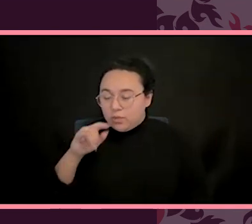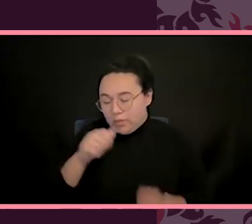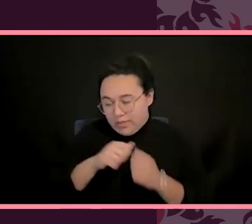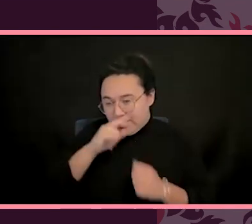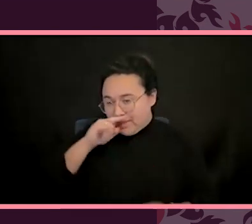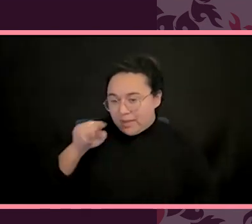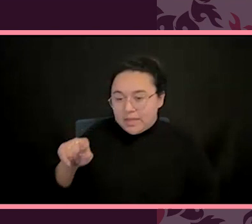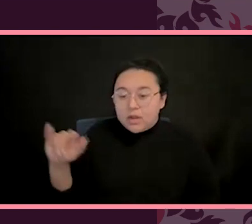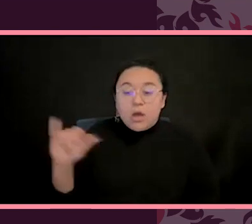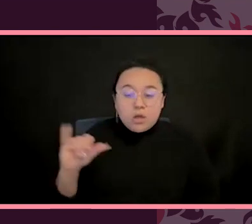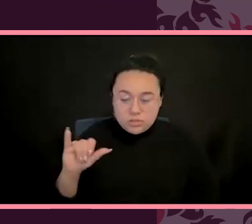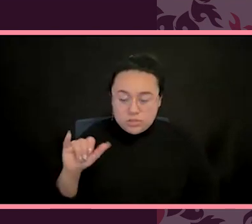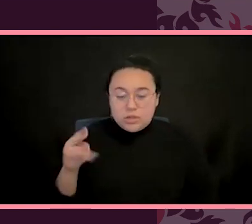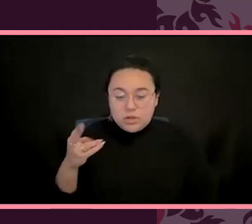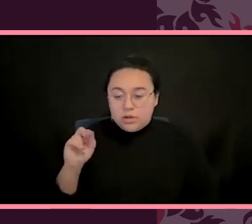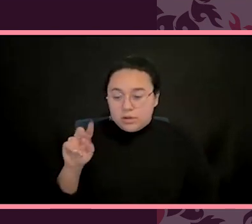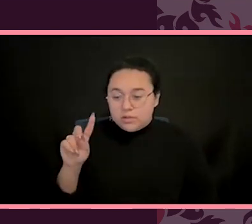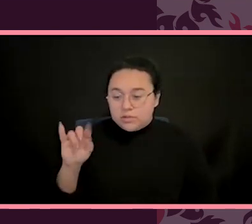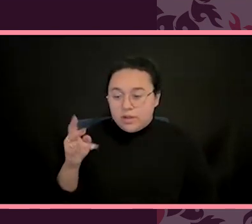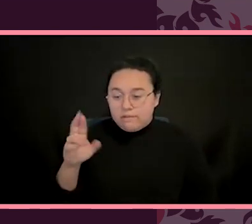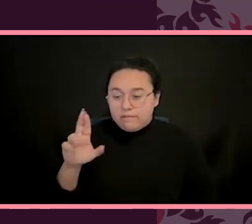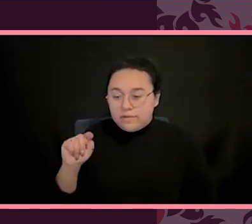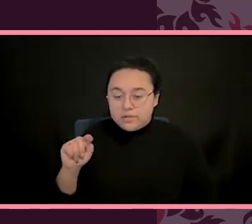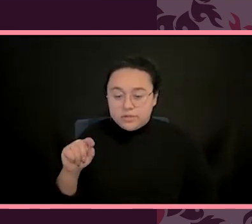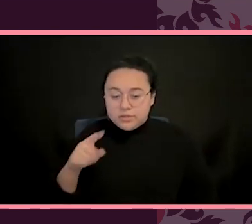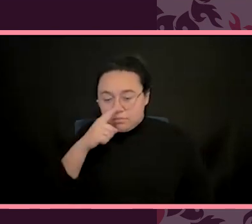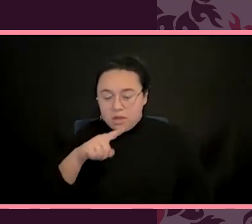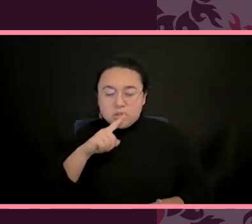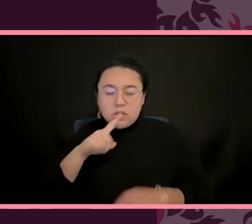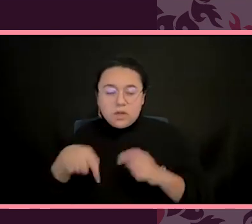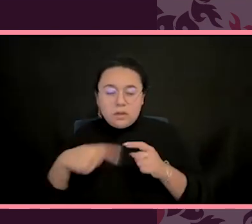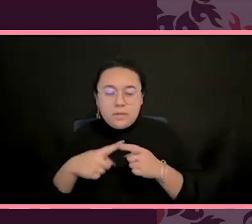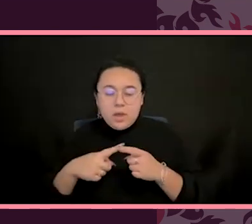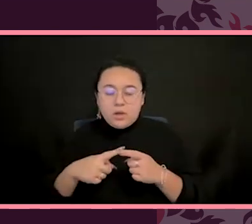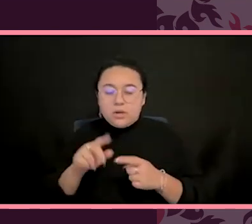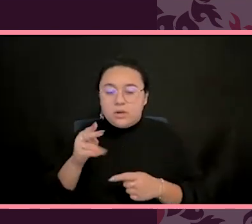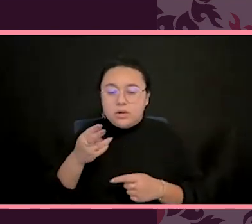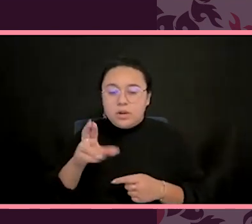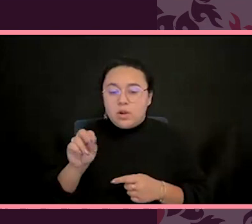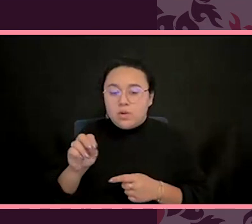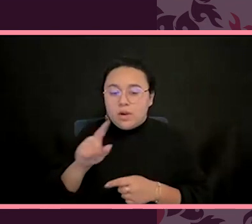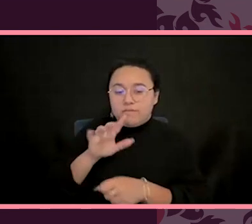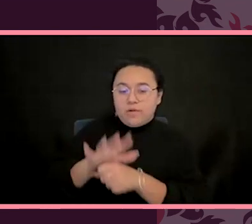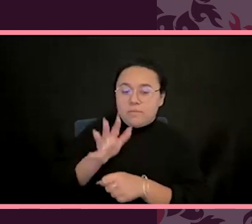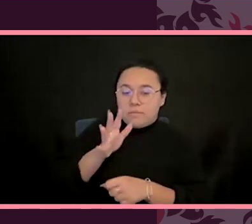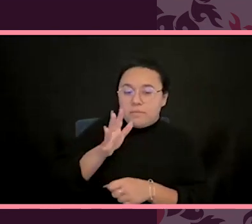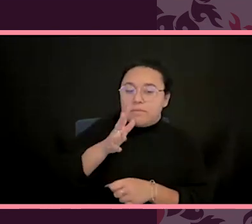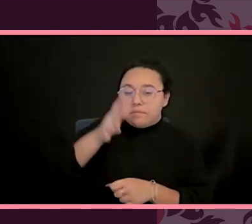to practicing neuroaffirming parenting while honoring our own neurodivergence when we, the parent, might